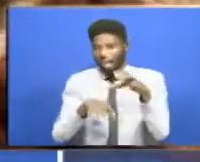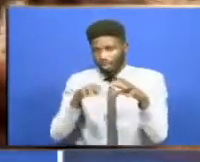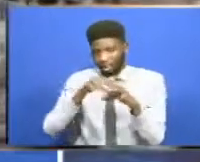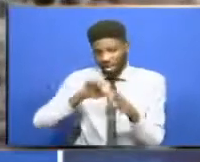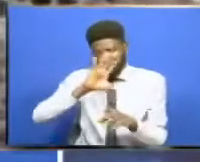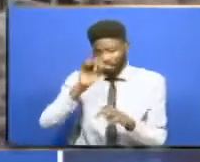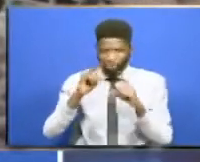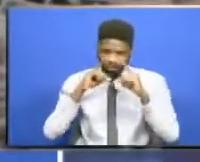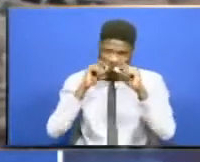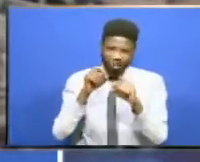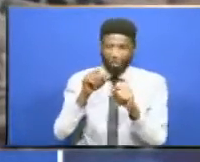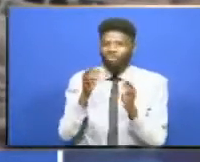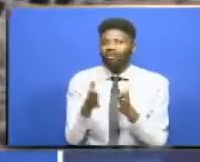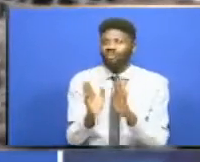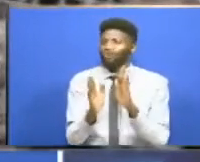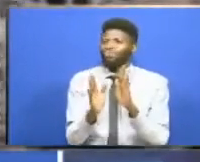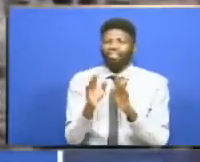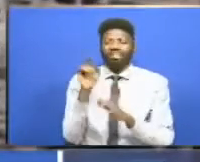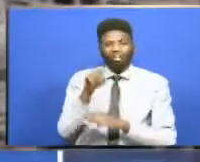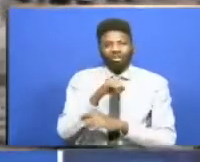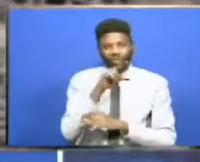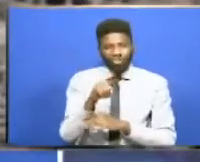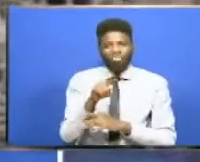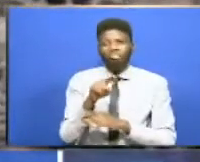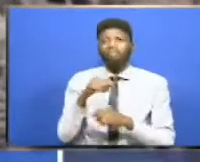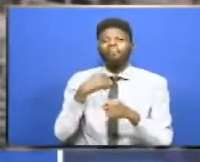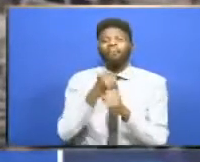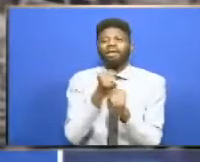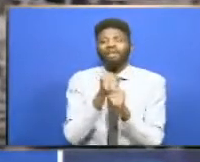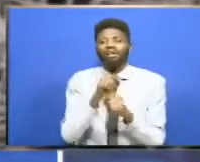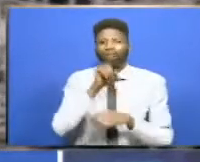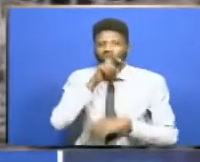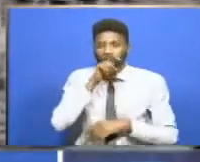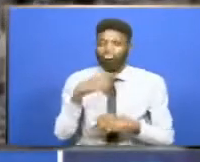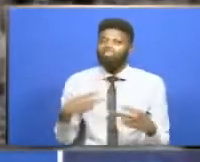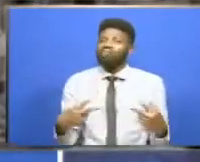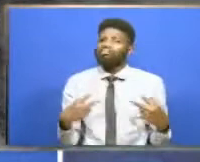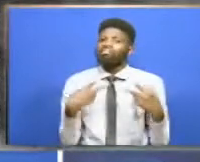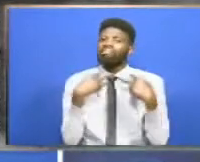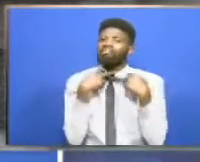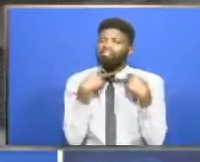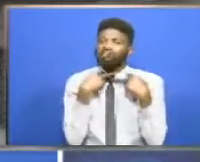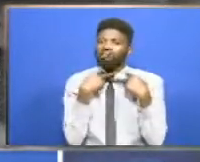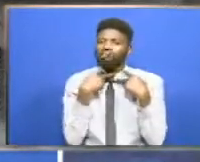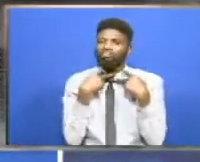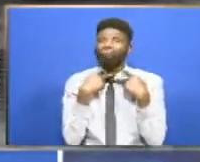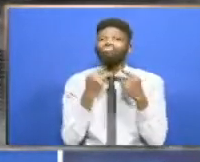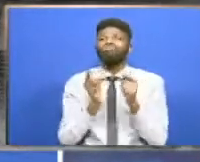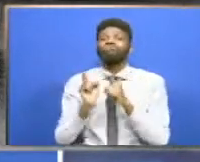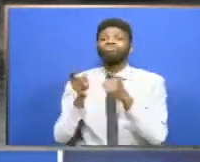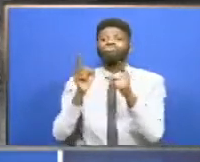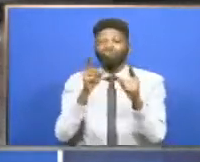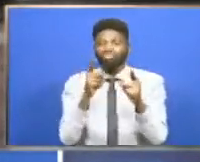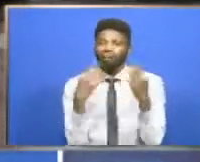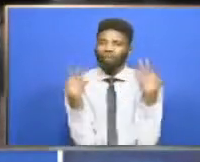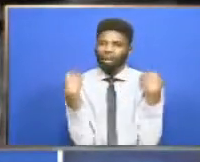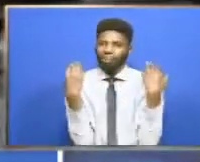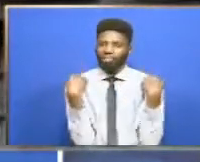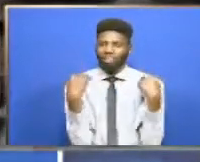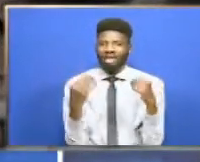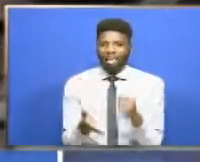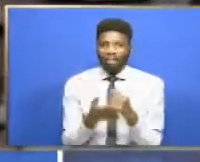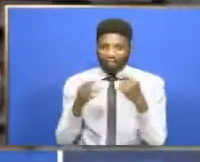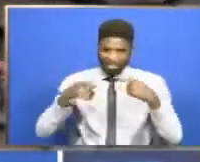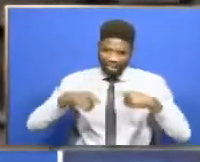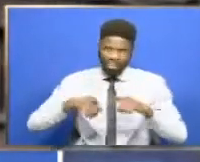ukisema unawazuia ndege hao kuwa na uhuru wa kutembea, kupata muda wa kutosha kufanya mazoezi, na kuchangia wawe katika hali